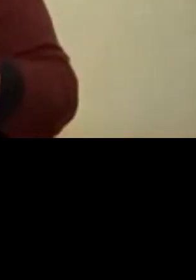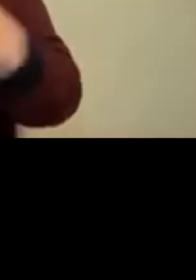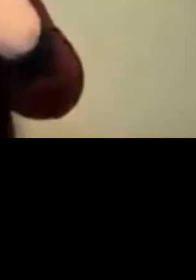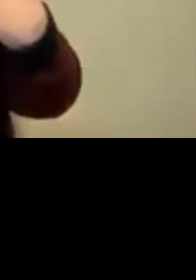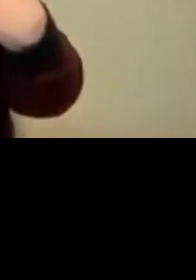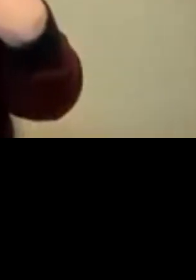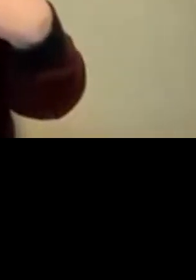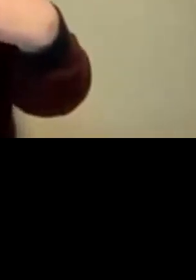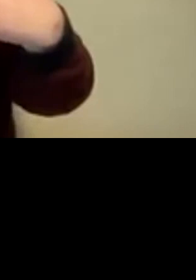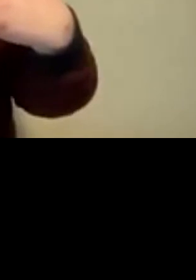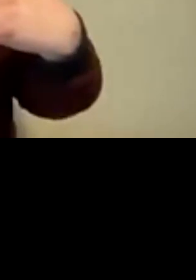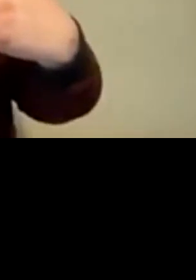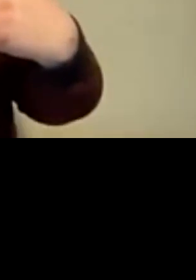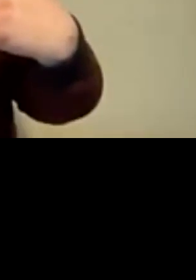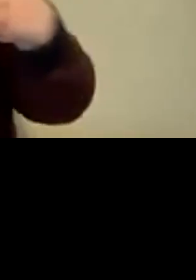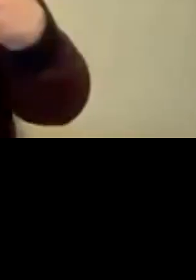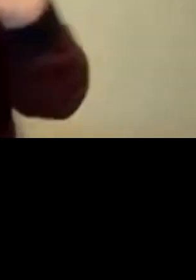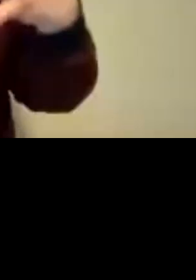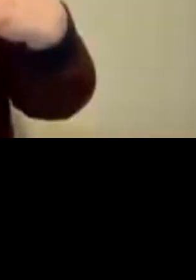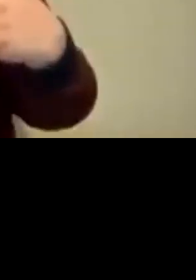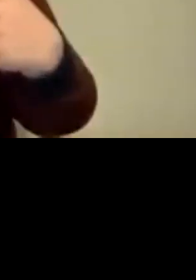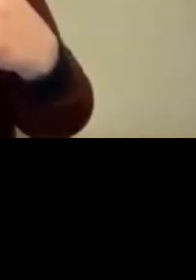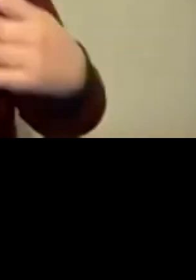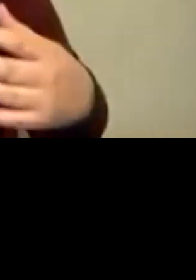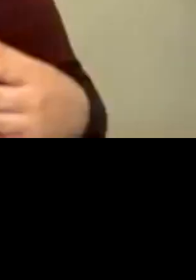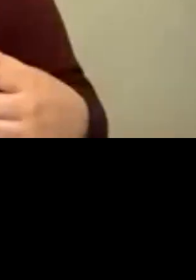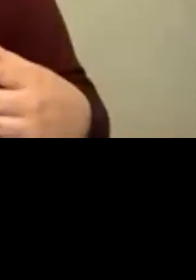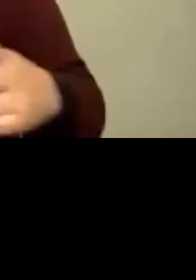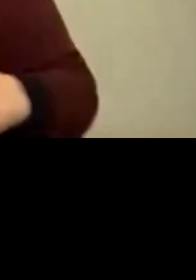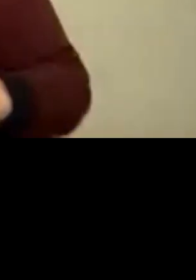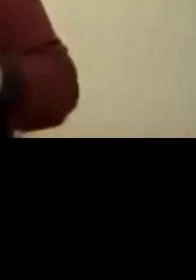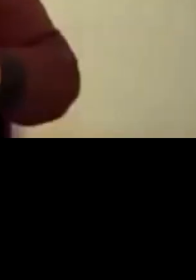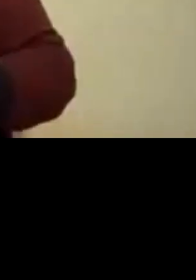like, I am lonely, like one of the statements is I am lonely, and people seem to be